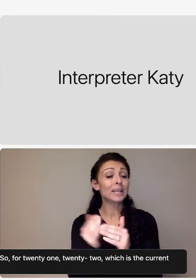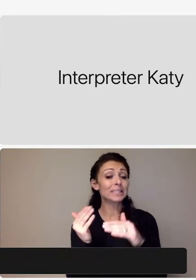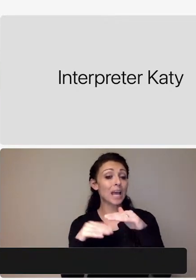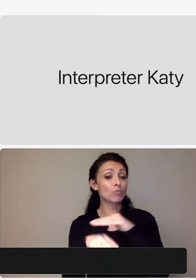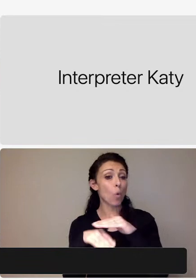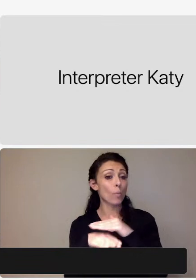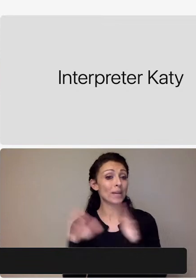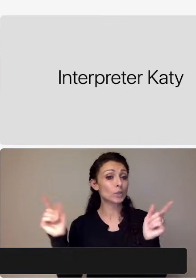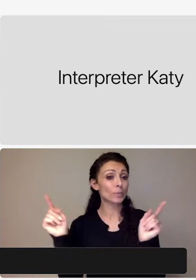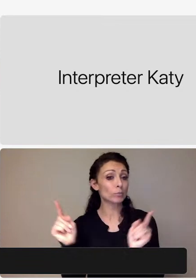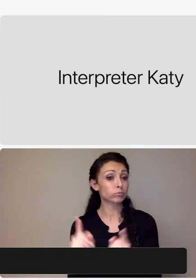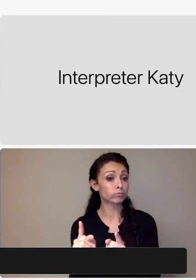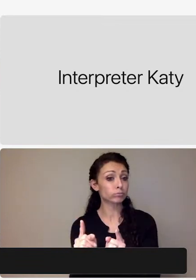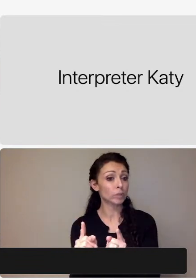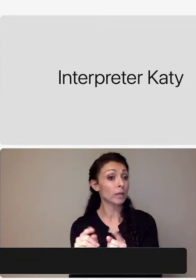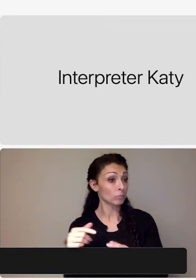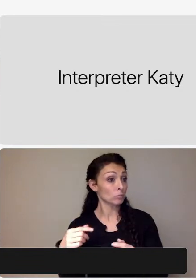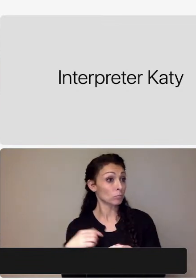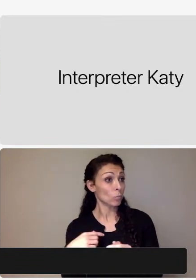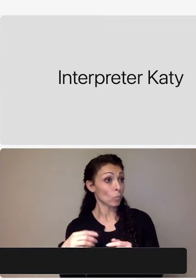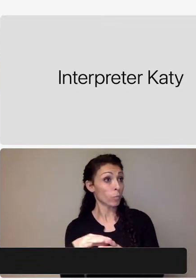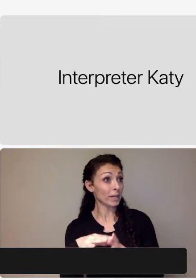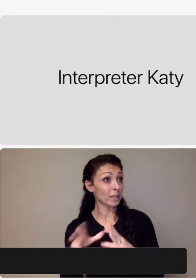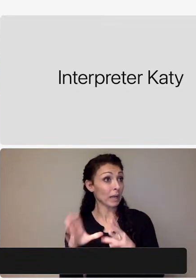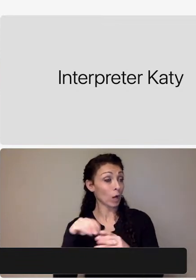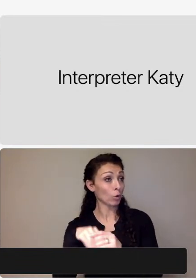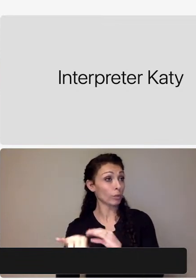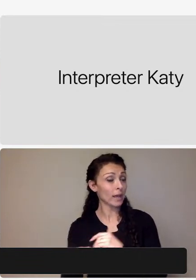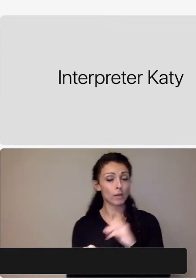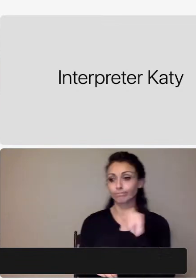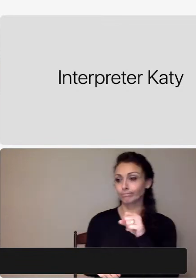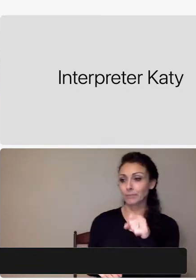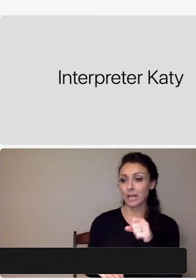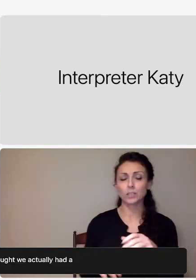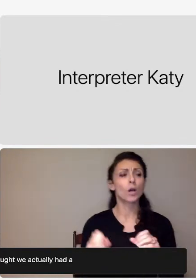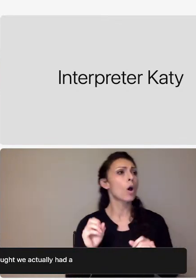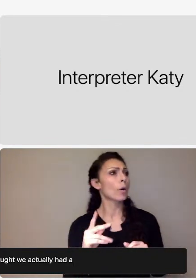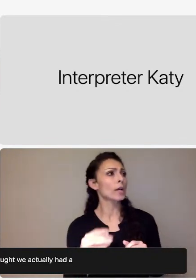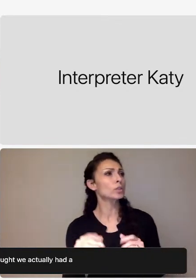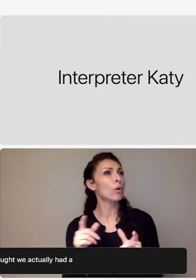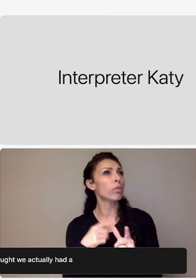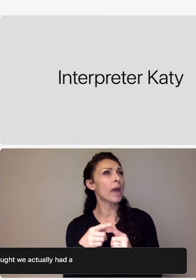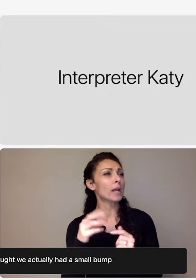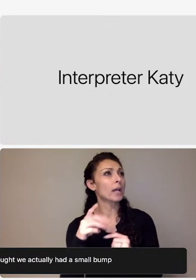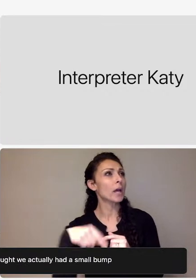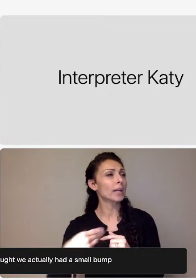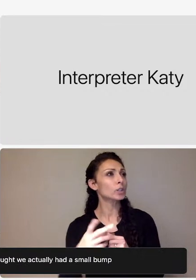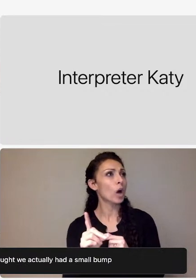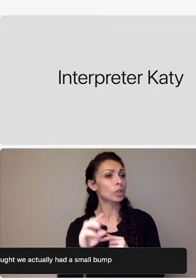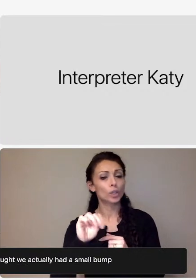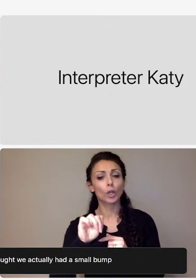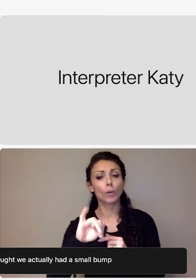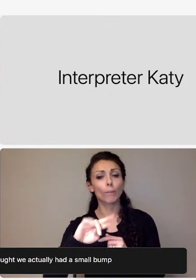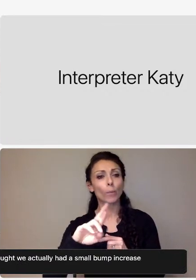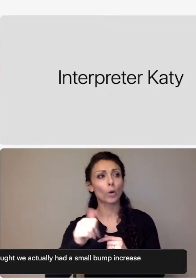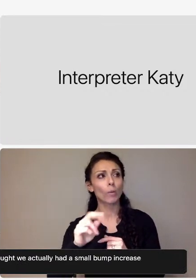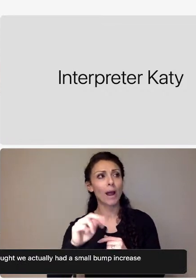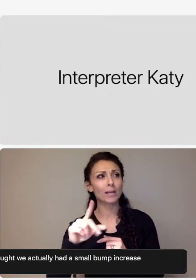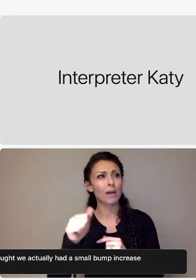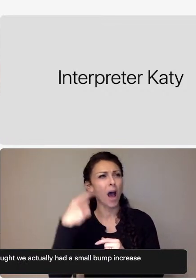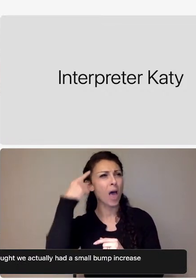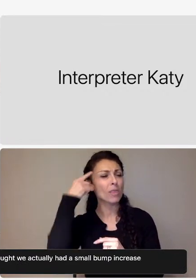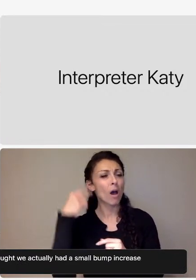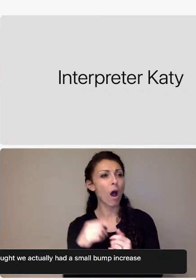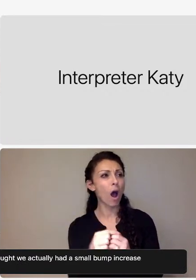did and i thought mr dr miranda i thought we actually had a small bump in increased enrollment overall this this